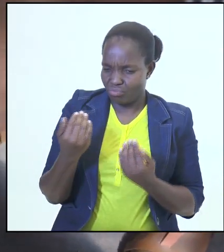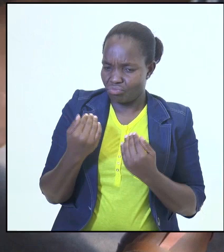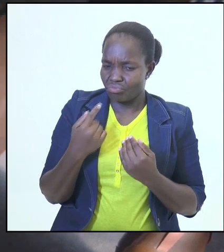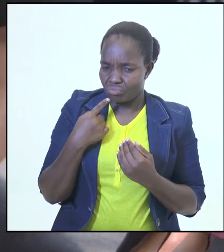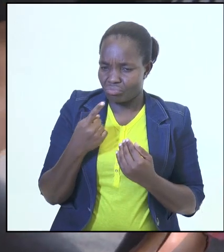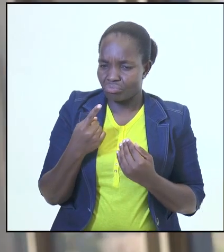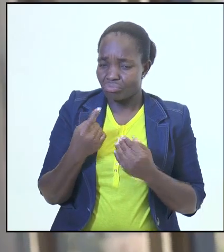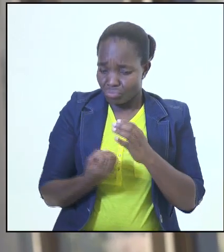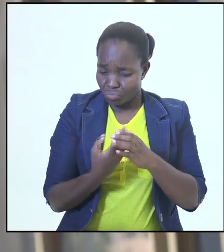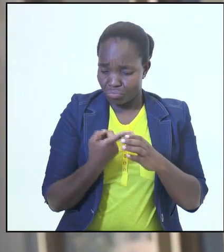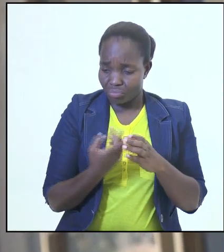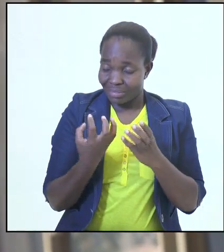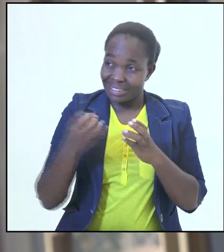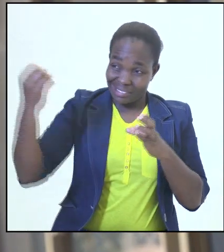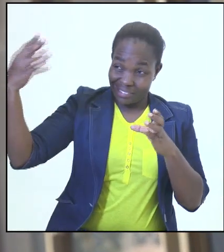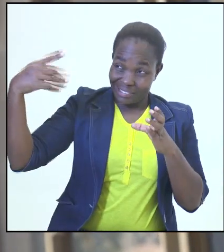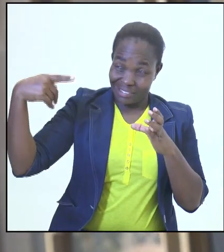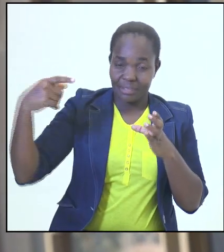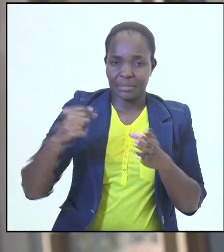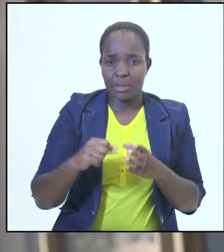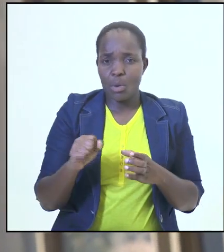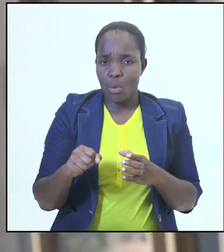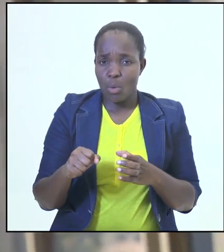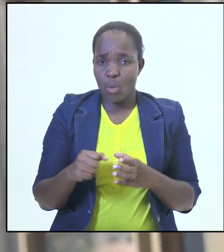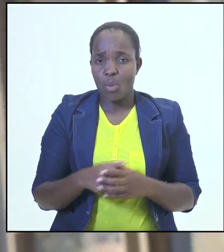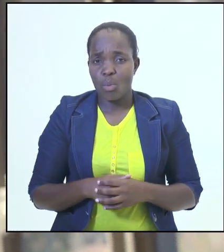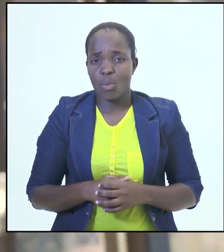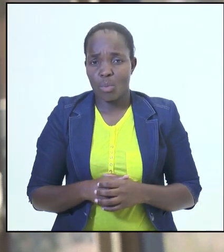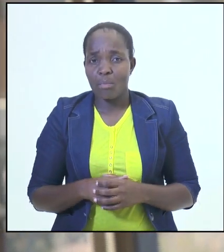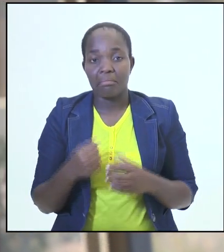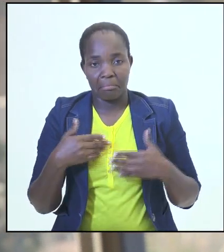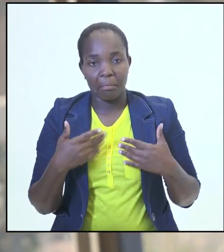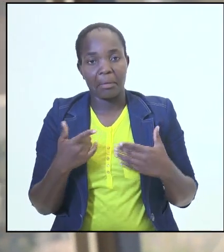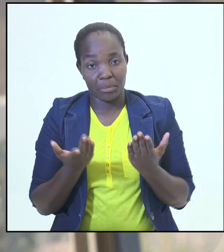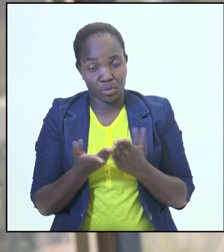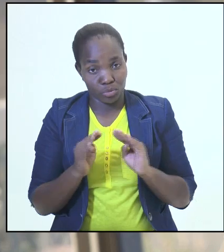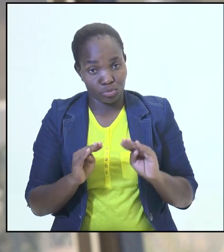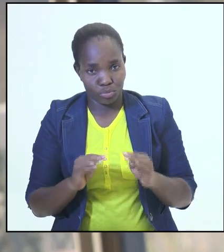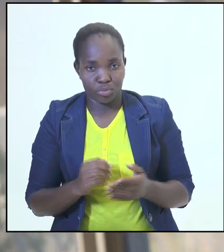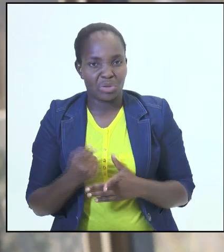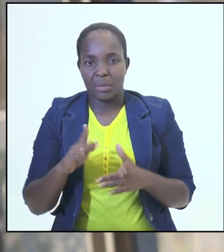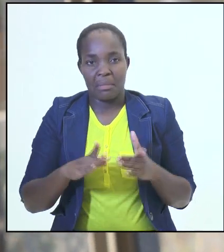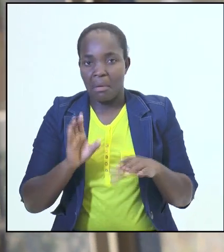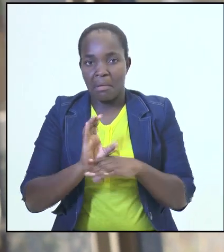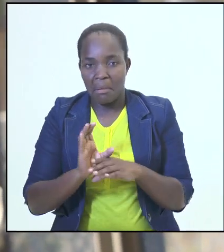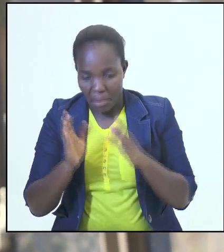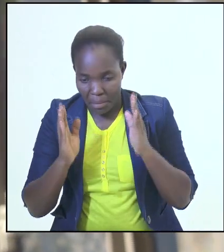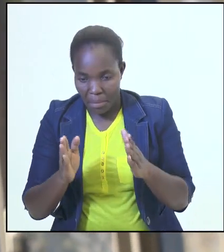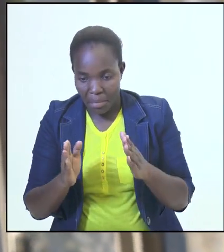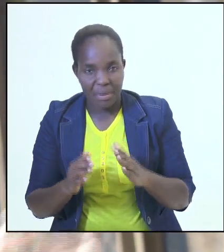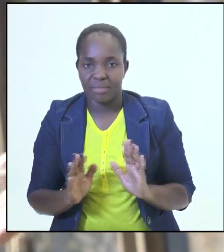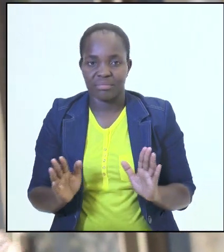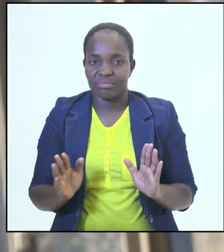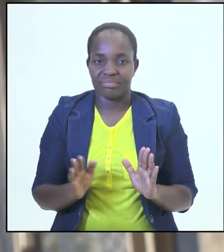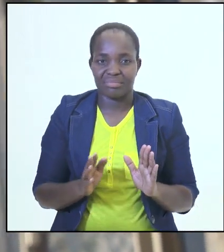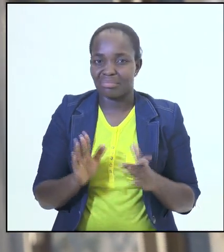light. Really? Mm-hmm. I'm glad you children still learn about such useful things. Not only about computers, sexual education,